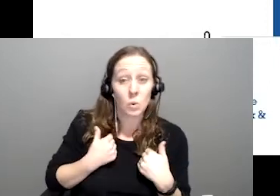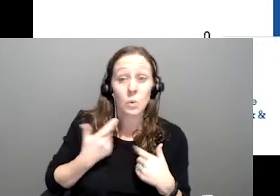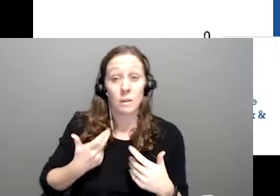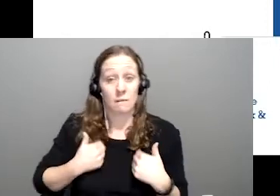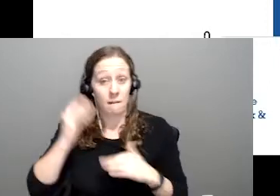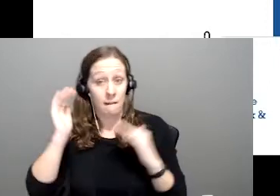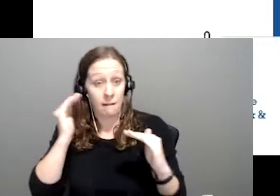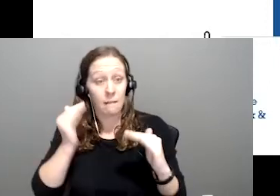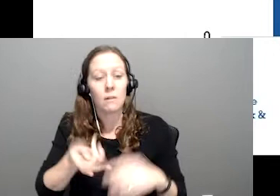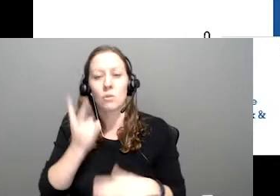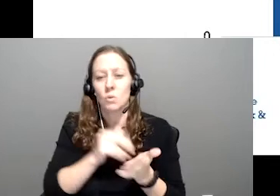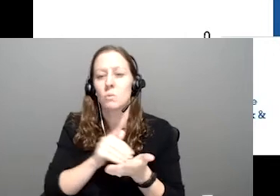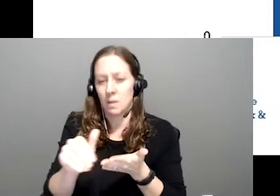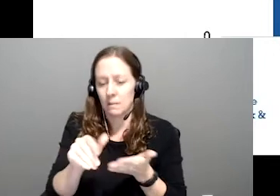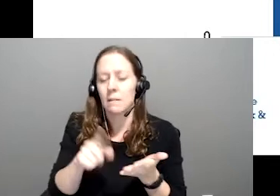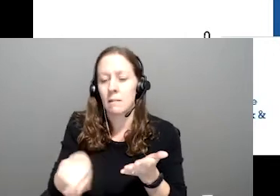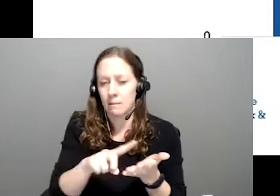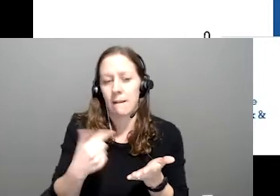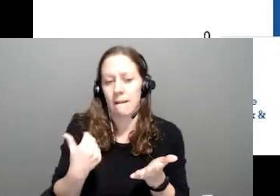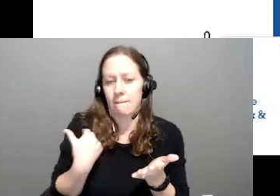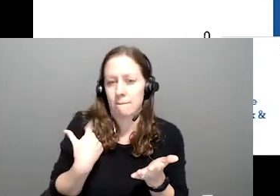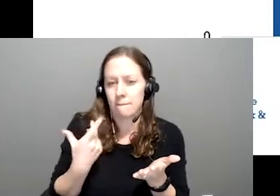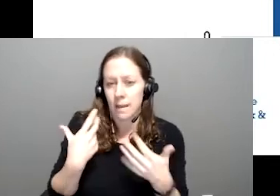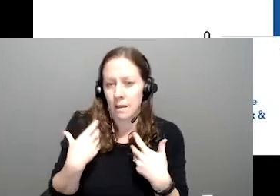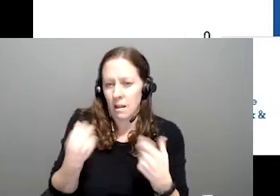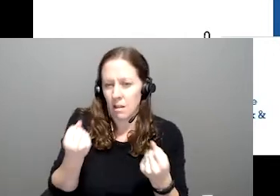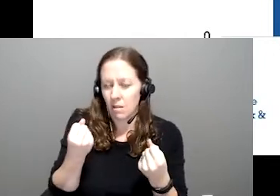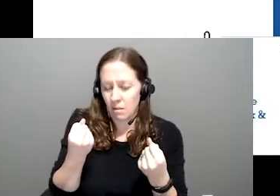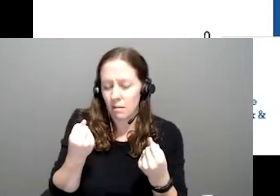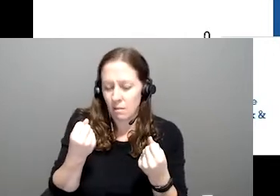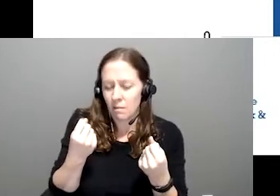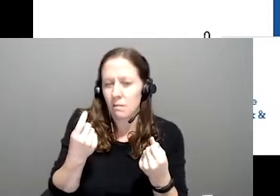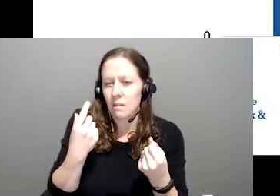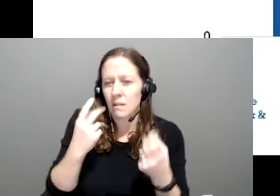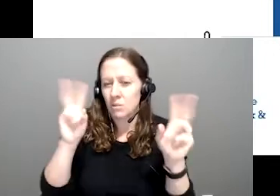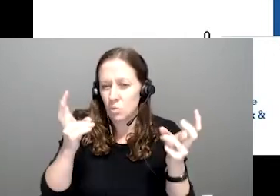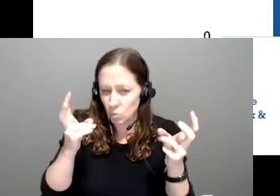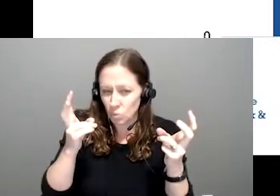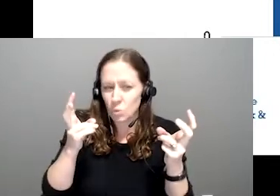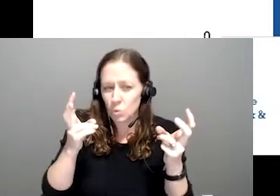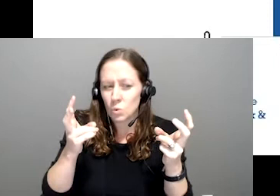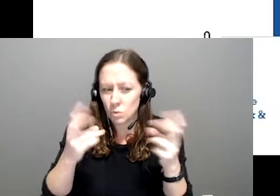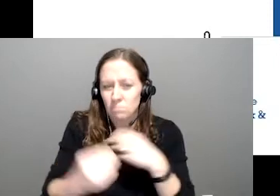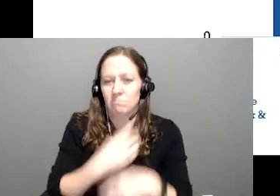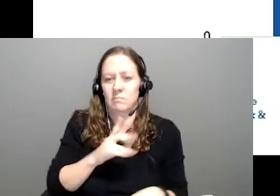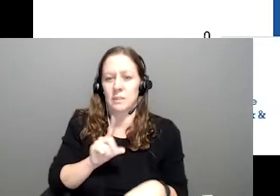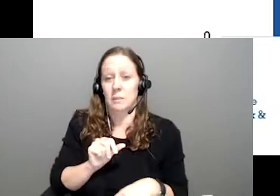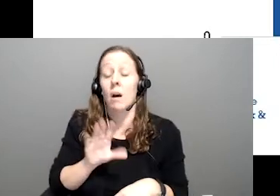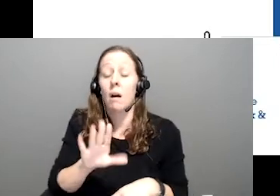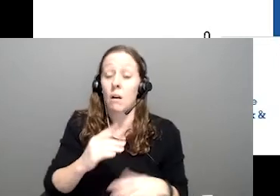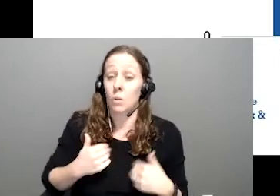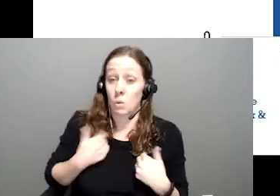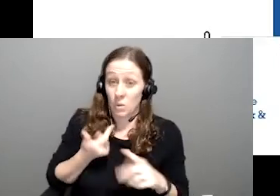with some level of disabling health conditions. And what's more, young people who do have a disability are less